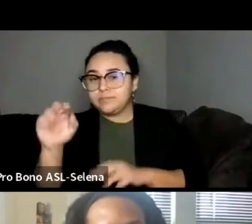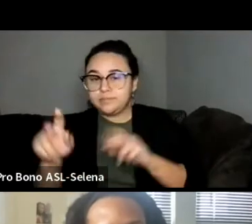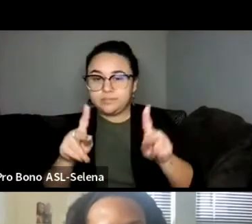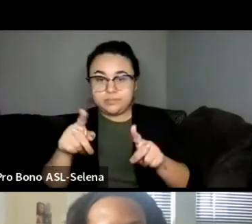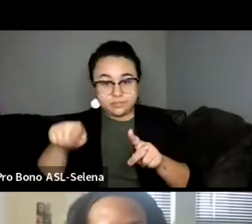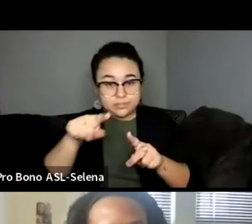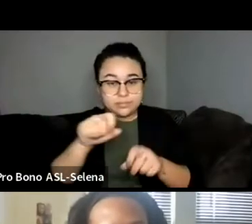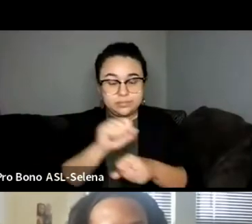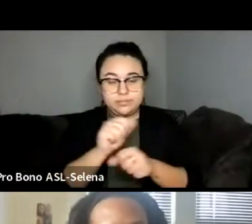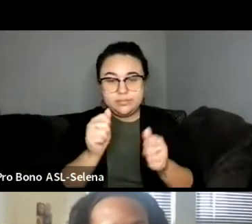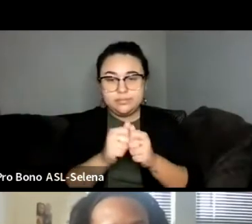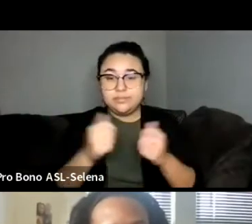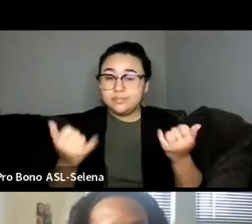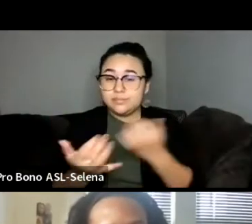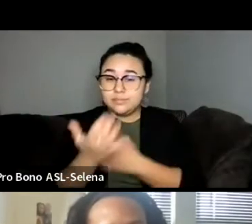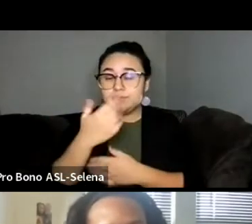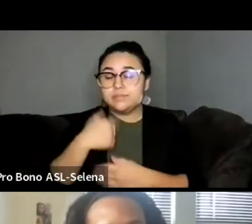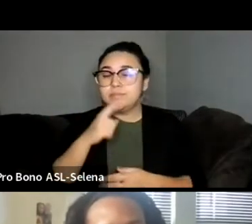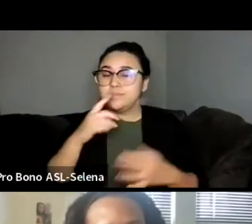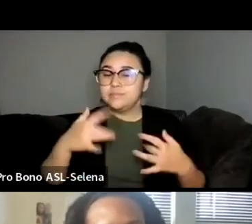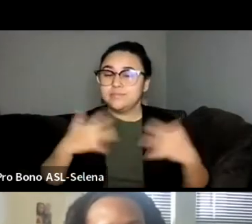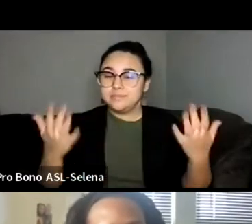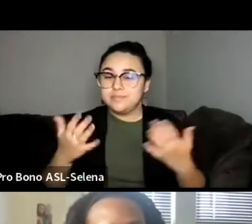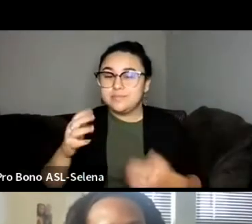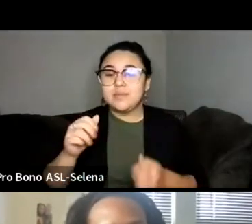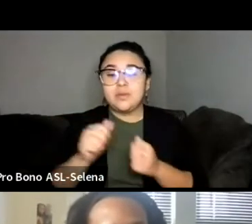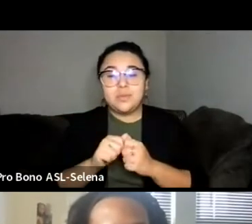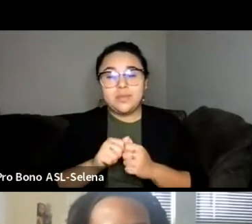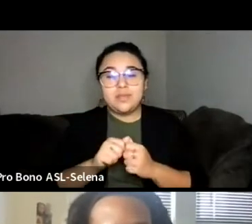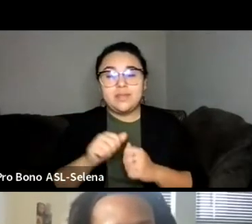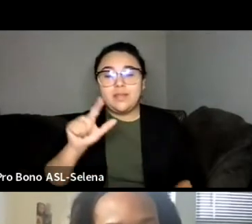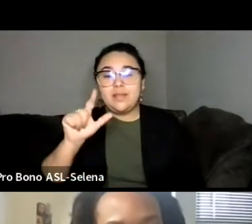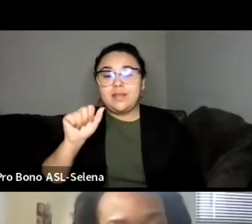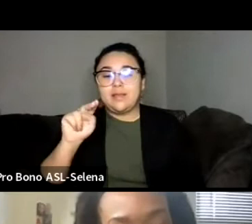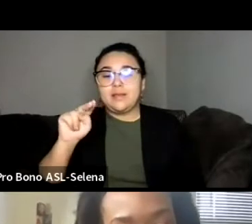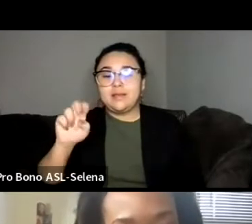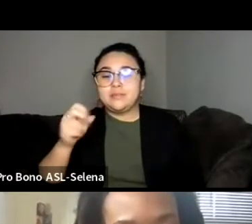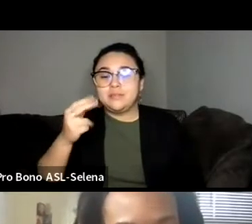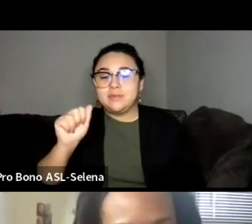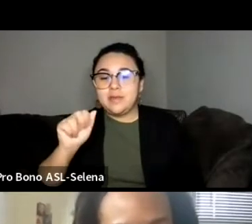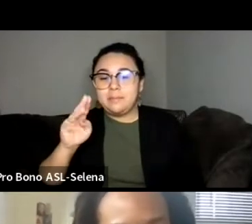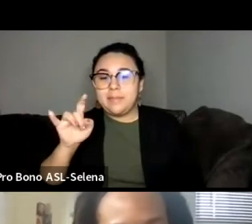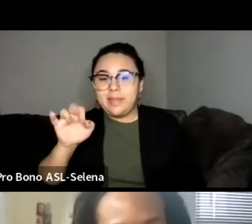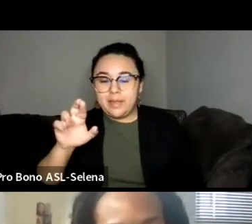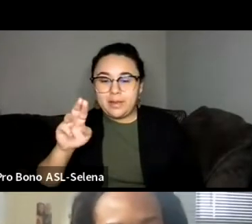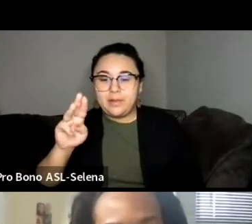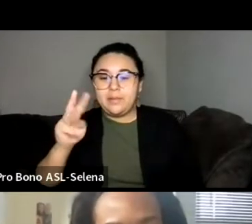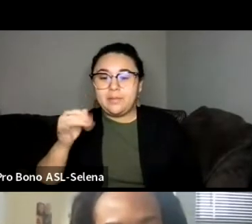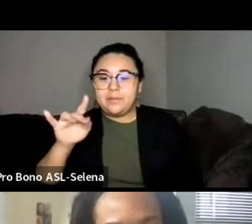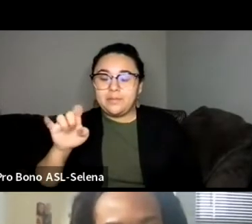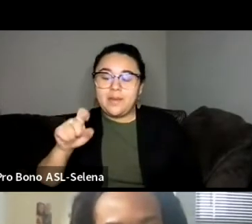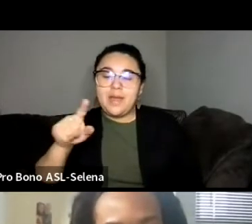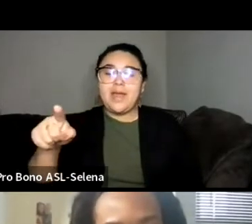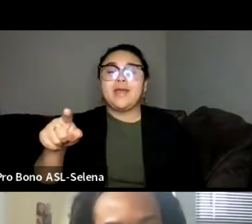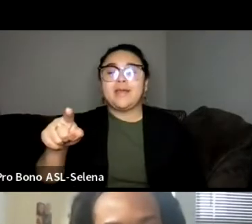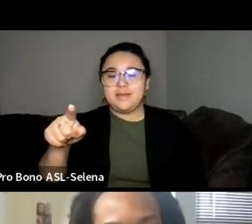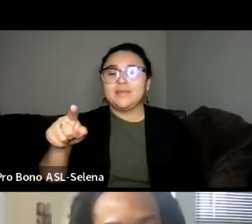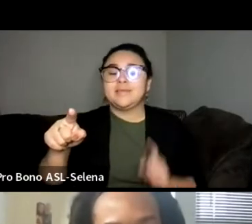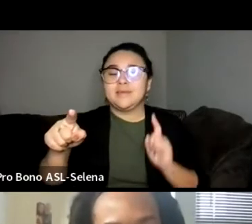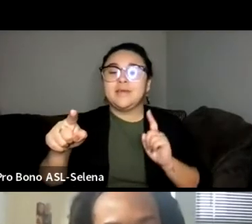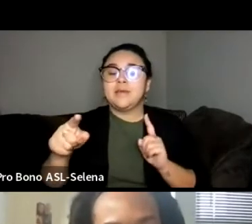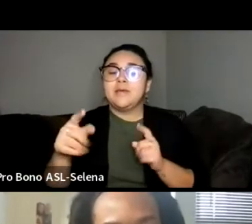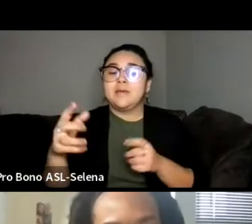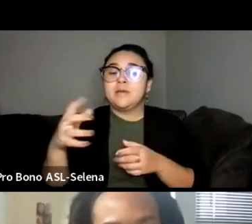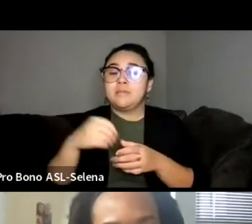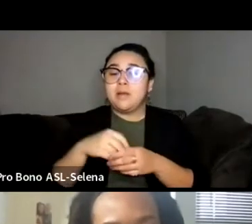morning, I'm really thrilled to be here with Lamish Miller-White, a panelist at PAAL's first ever launch forum in Philadelphia,